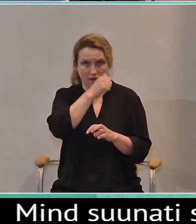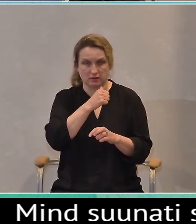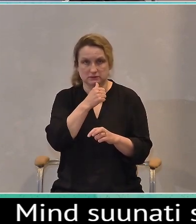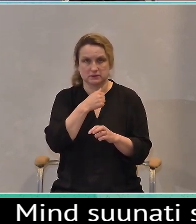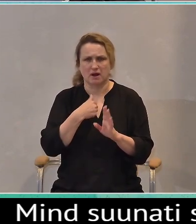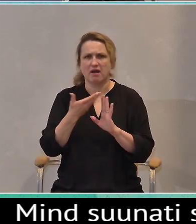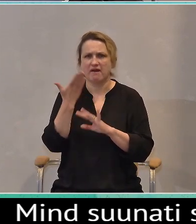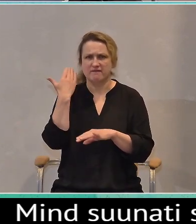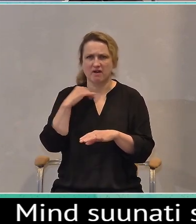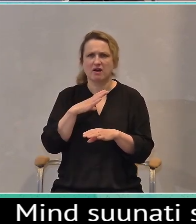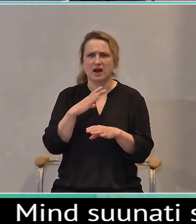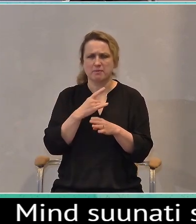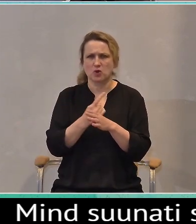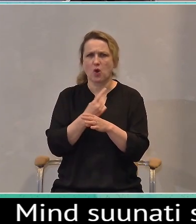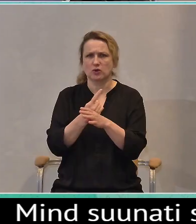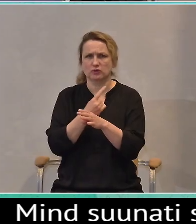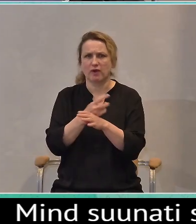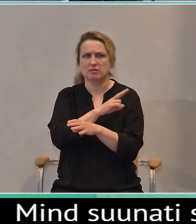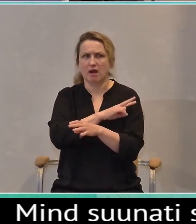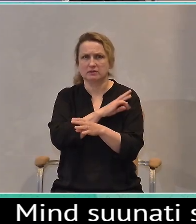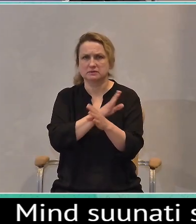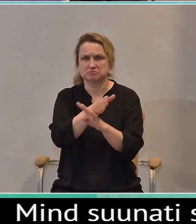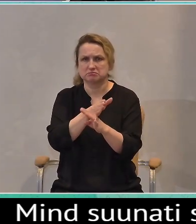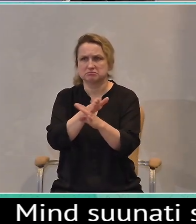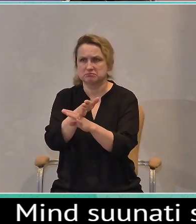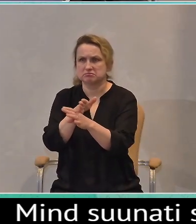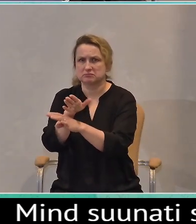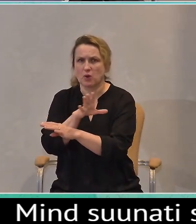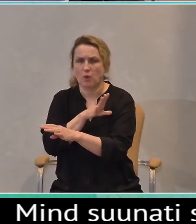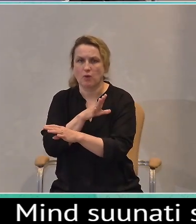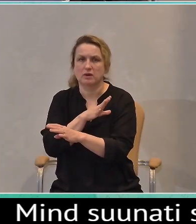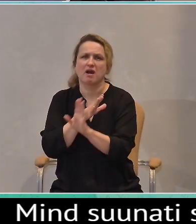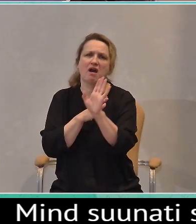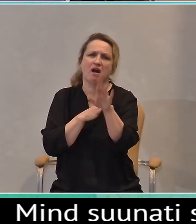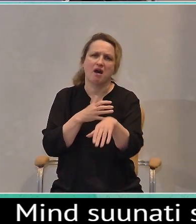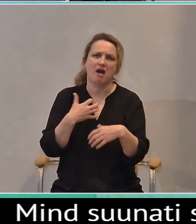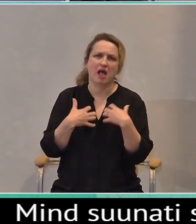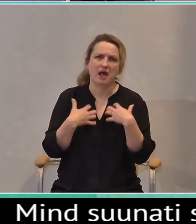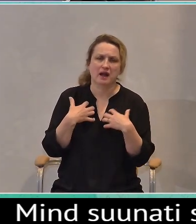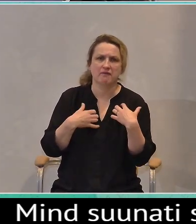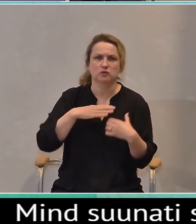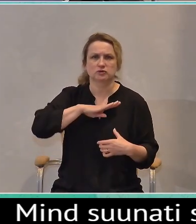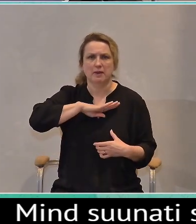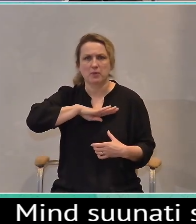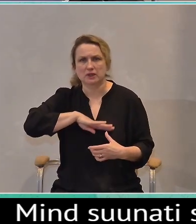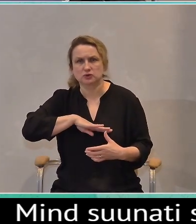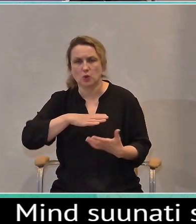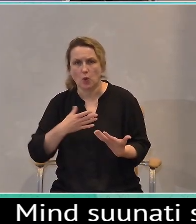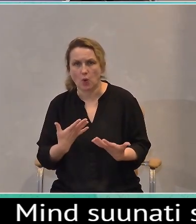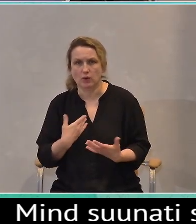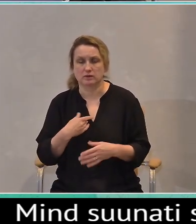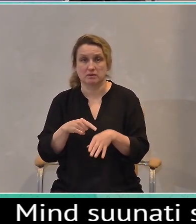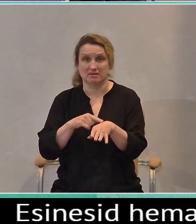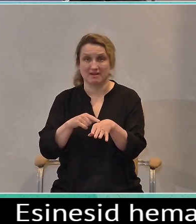help in 2020s when the symptoms became worse. I had went to the